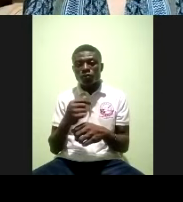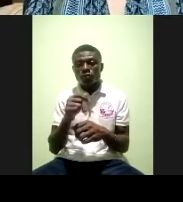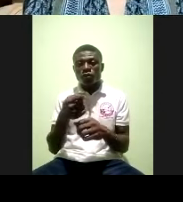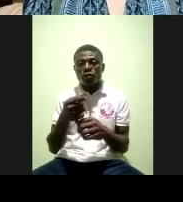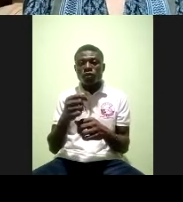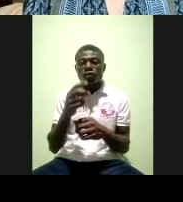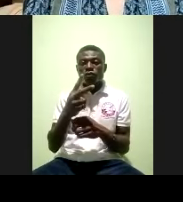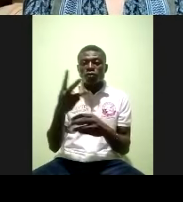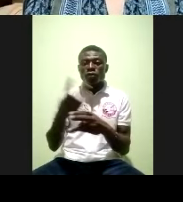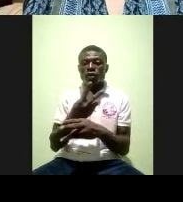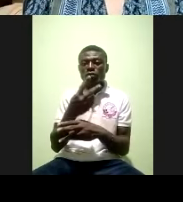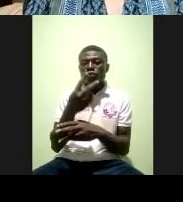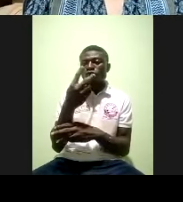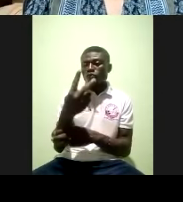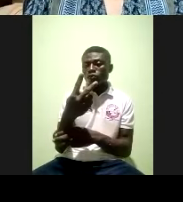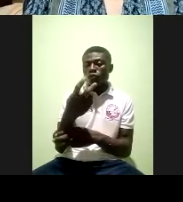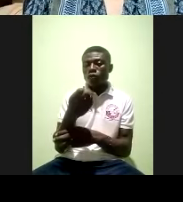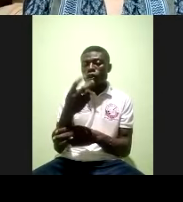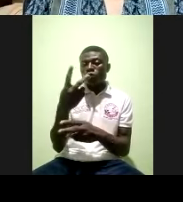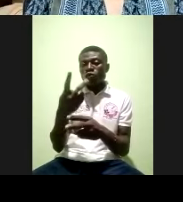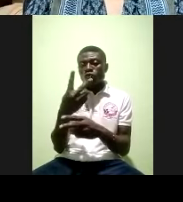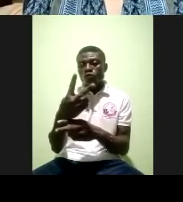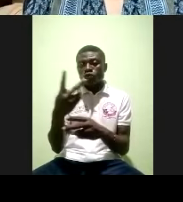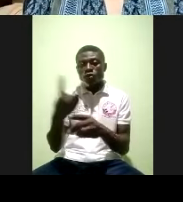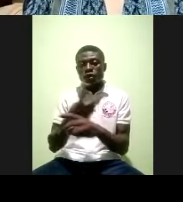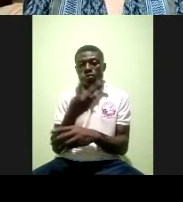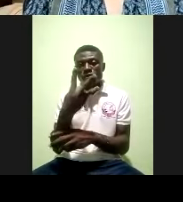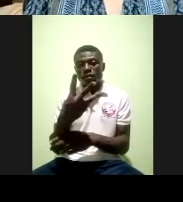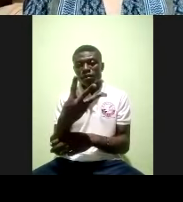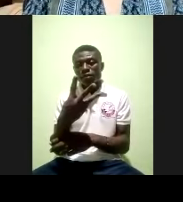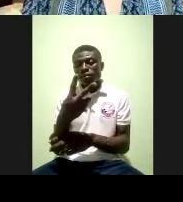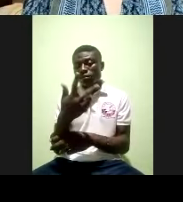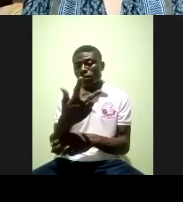2 or 2 times 3 is the same thing.